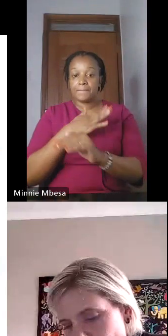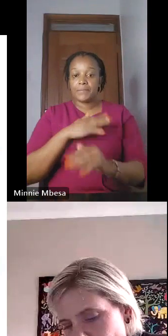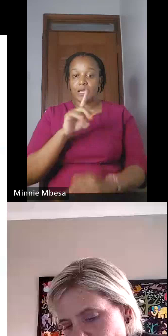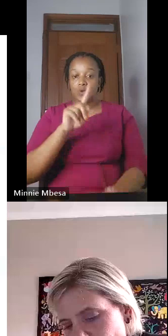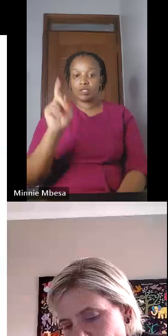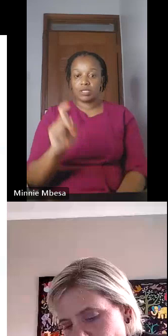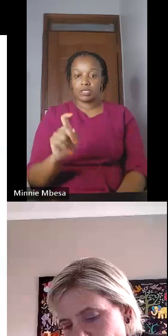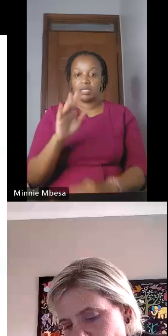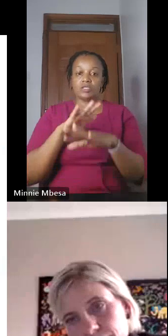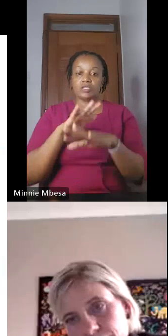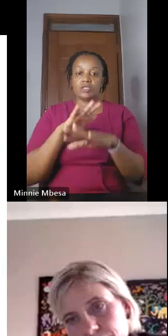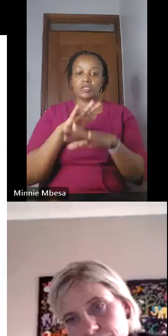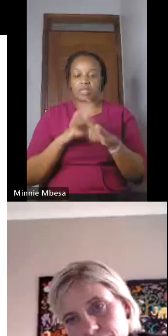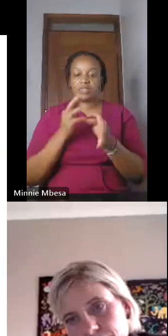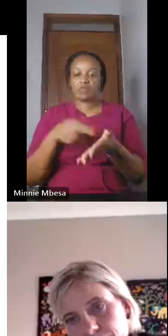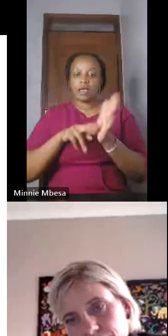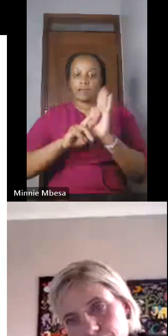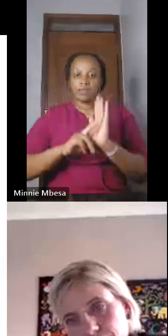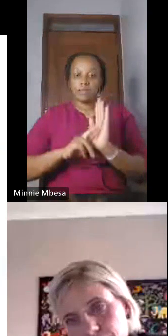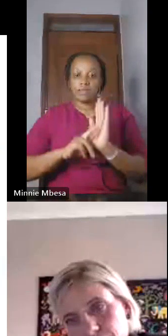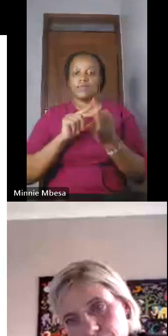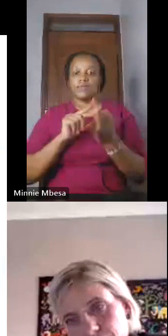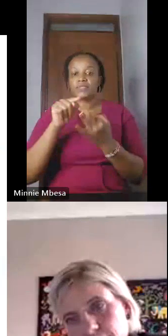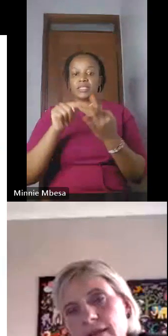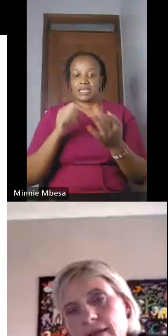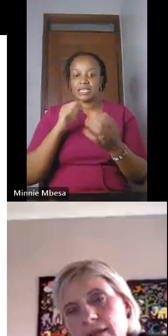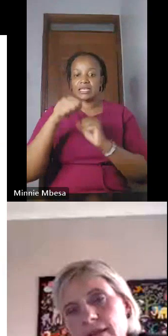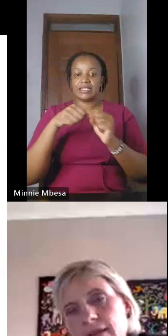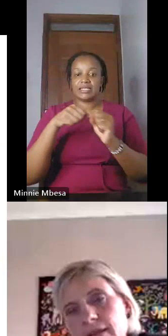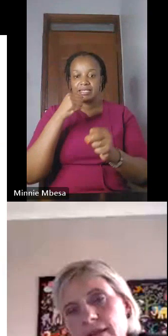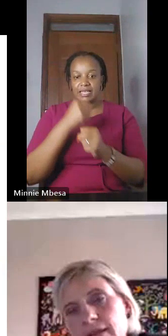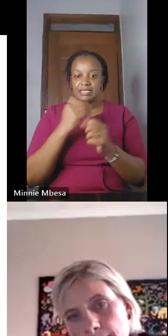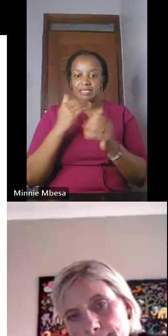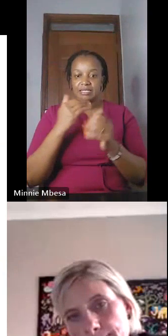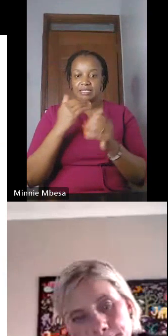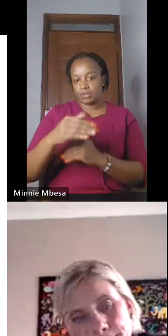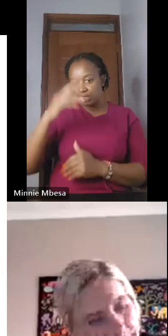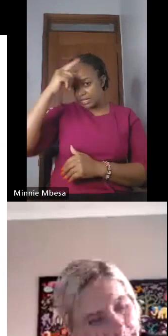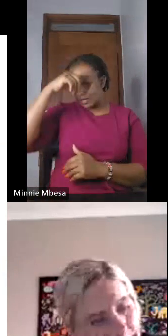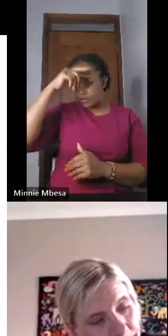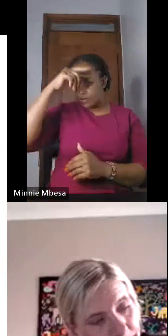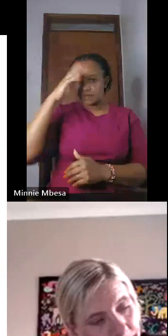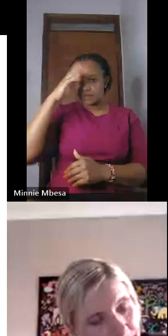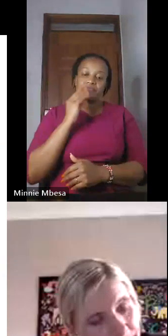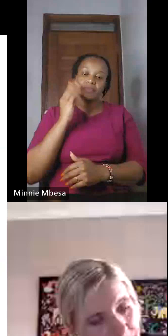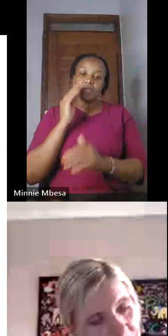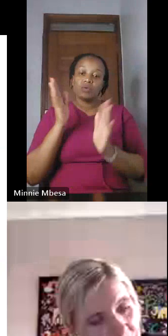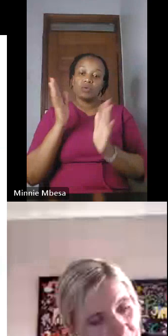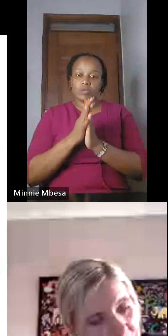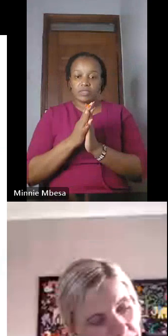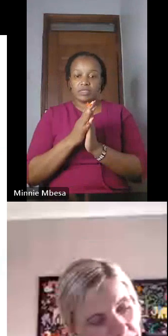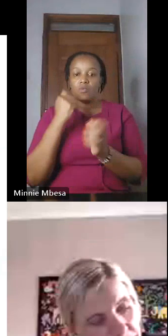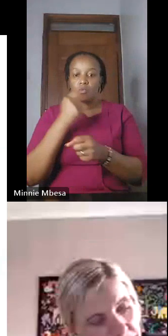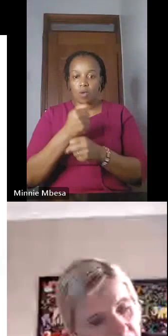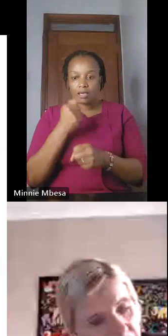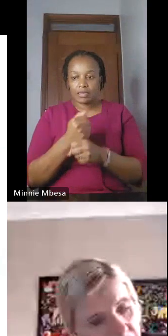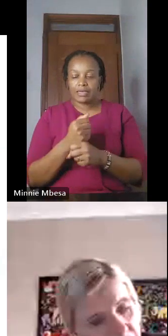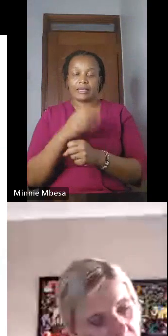requirement of the 3 years postgraduate experience. Yes. Would the work experience that an individual